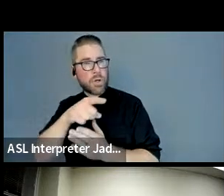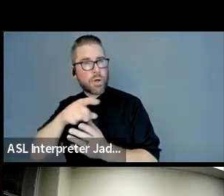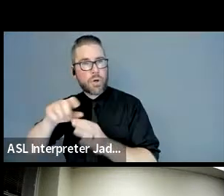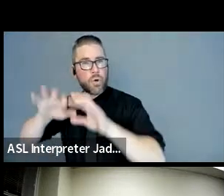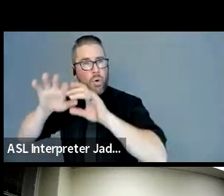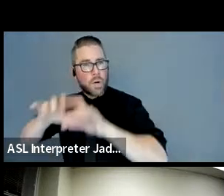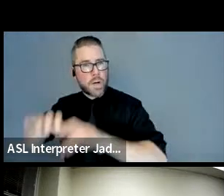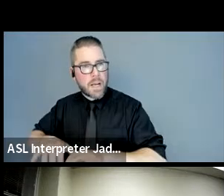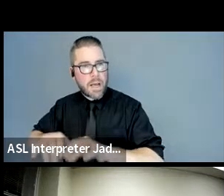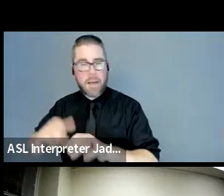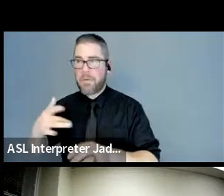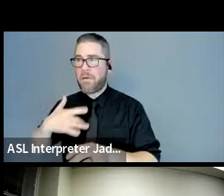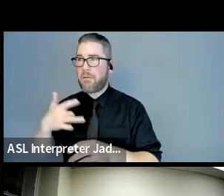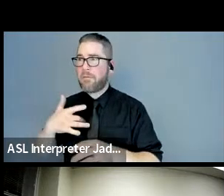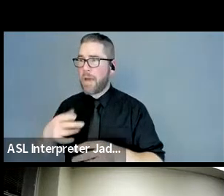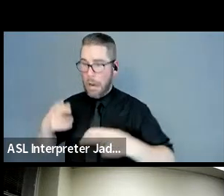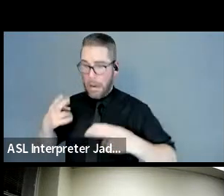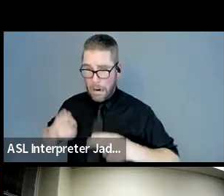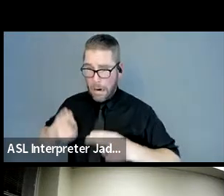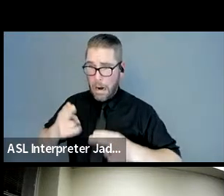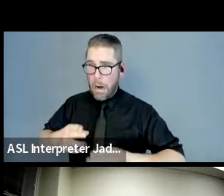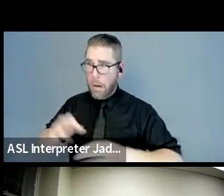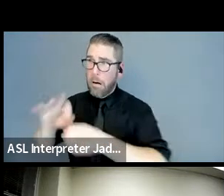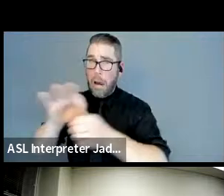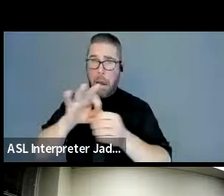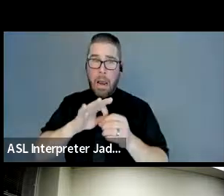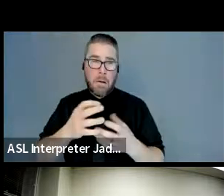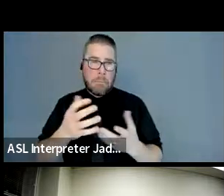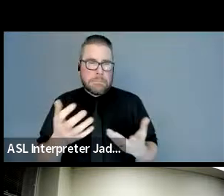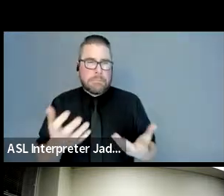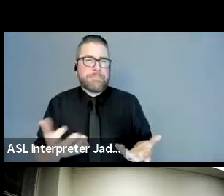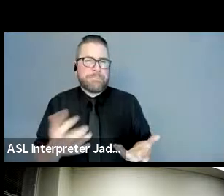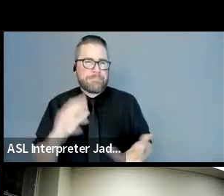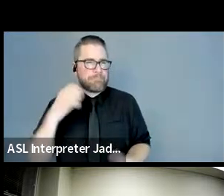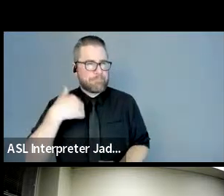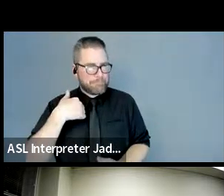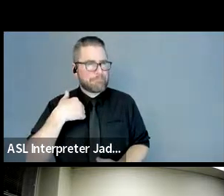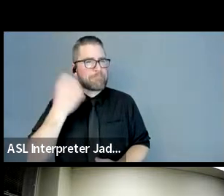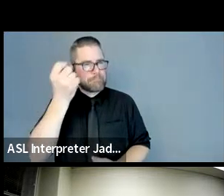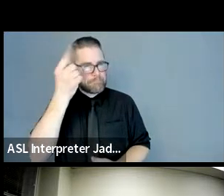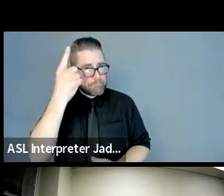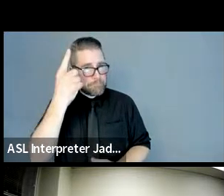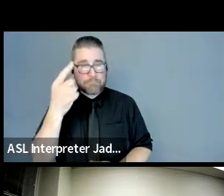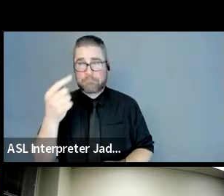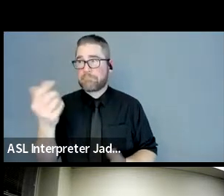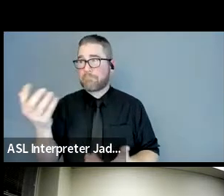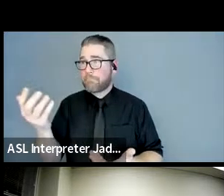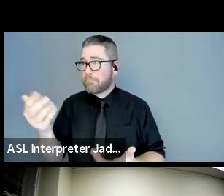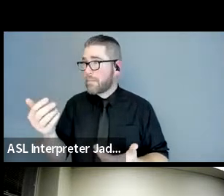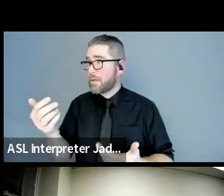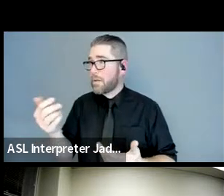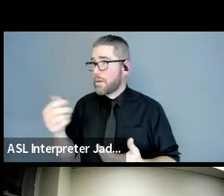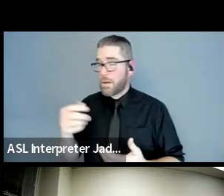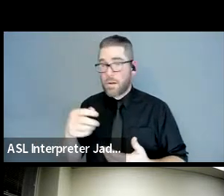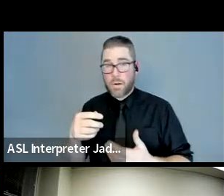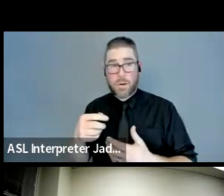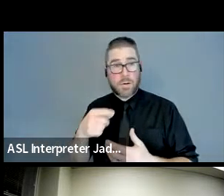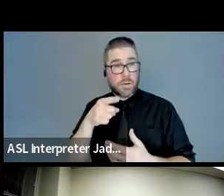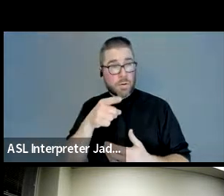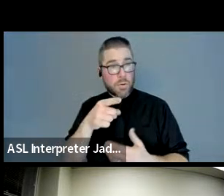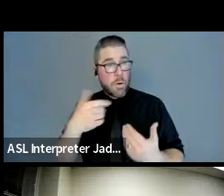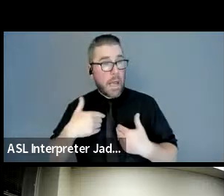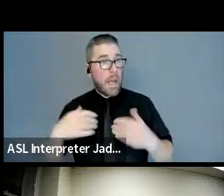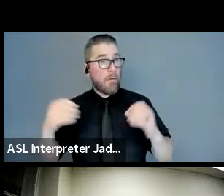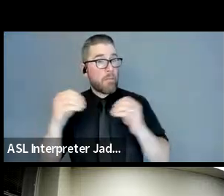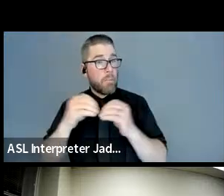rushed. So if you want to go ahead and add any more questions on the chat, happy to read those aloud momentarily. But for now, we're going to go ahead and table